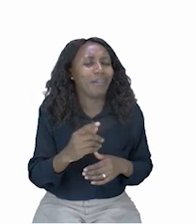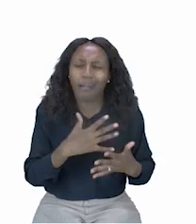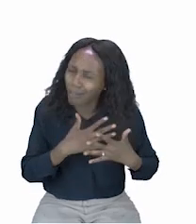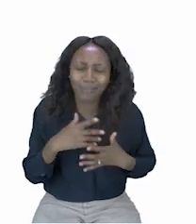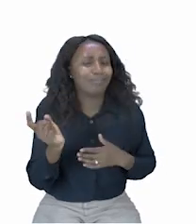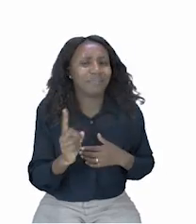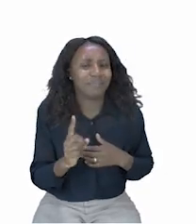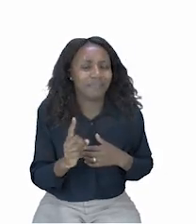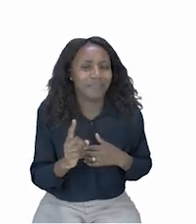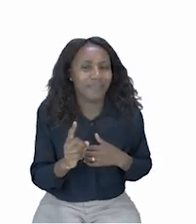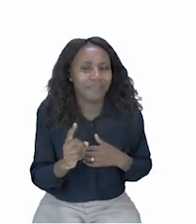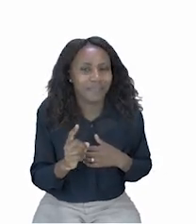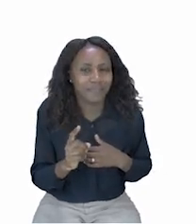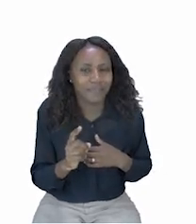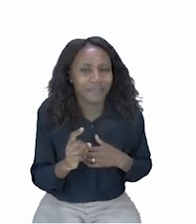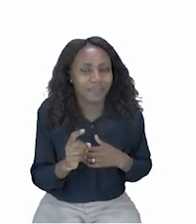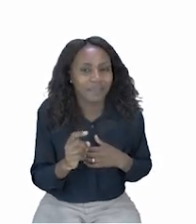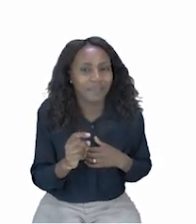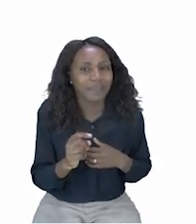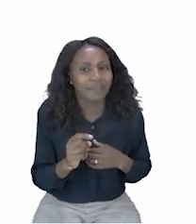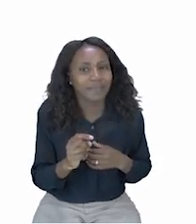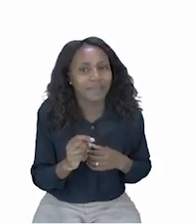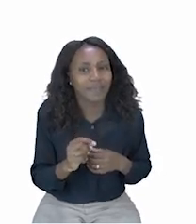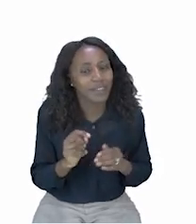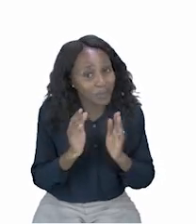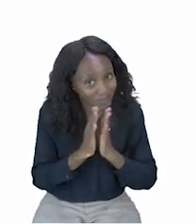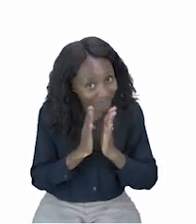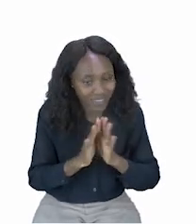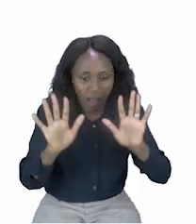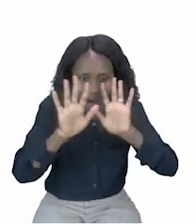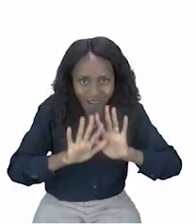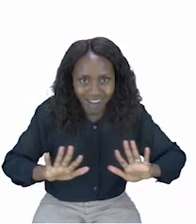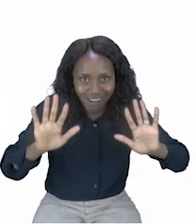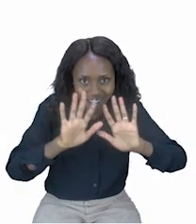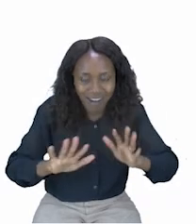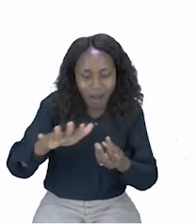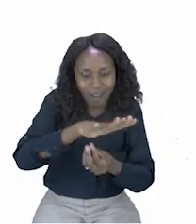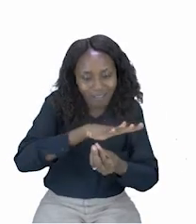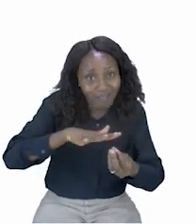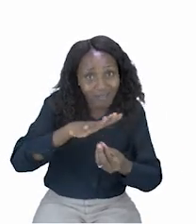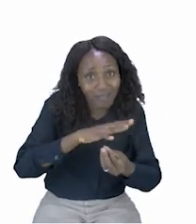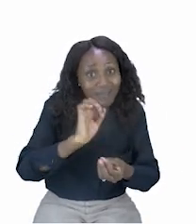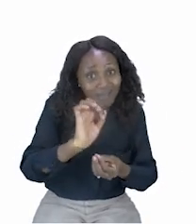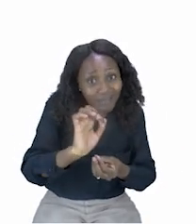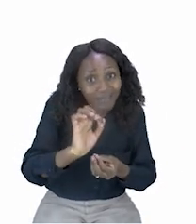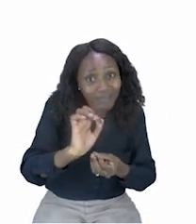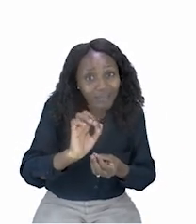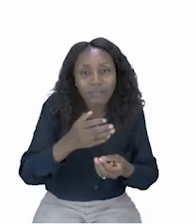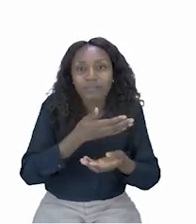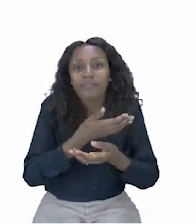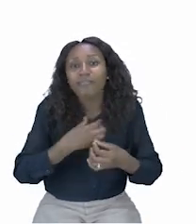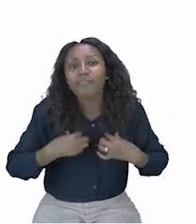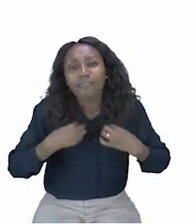much. And after that, I would like you to color as well. Color your family, what they usually wear,